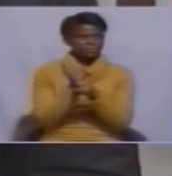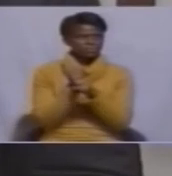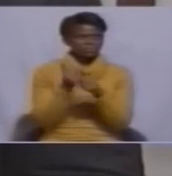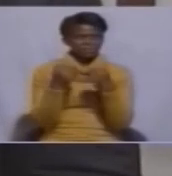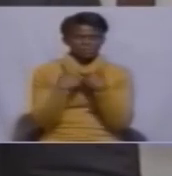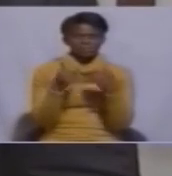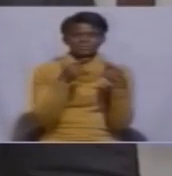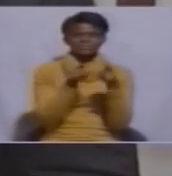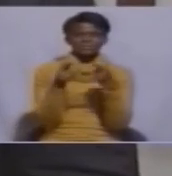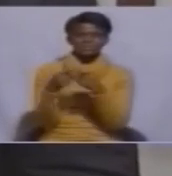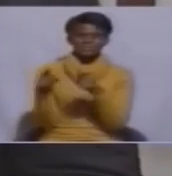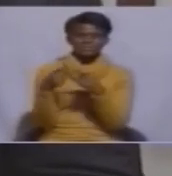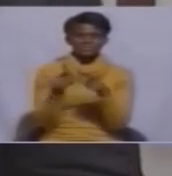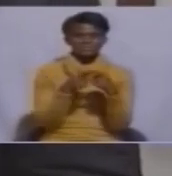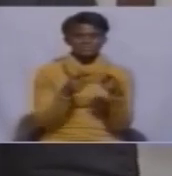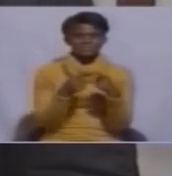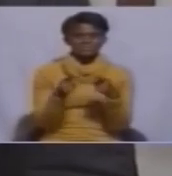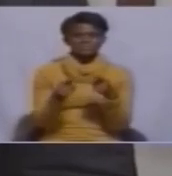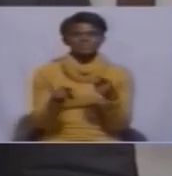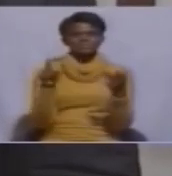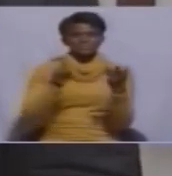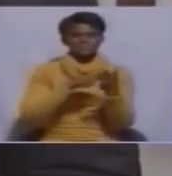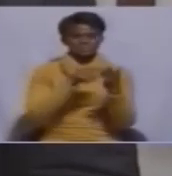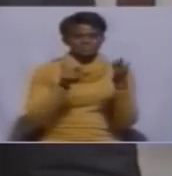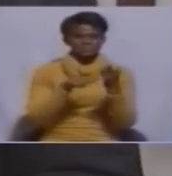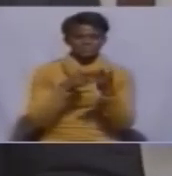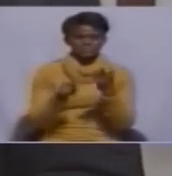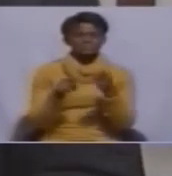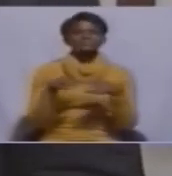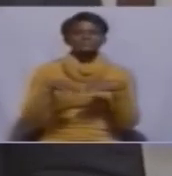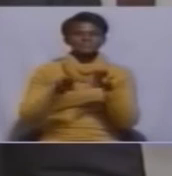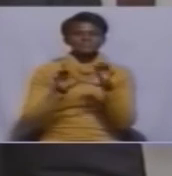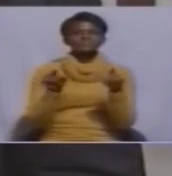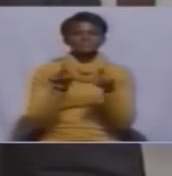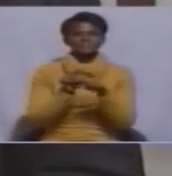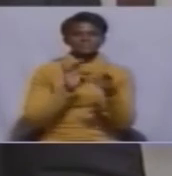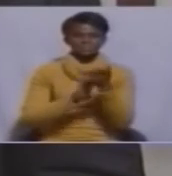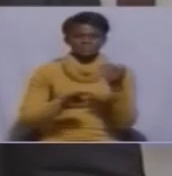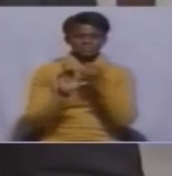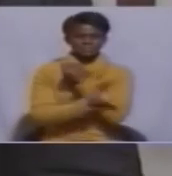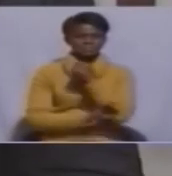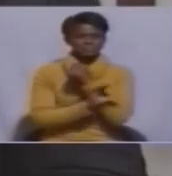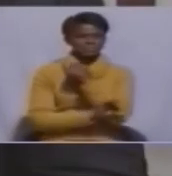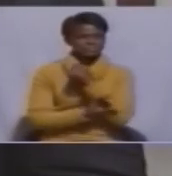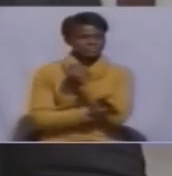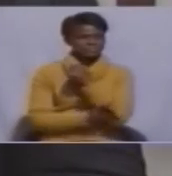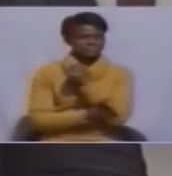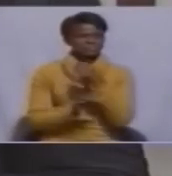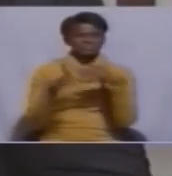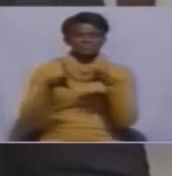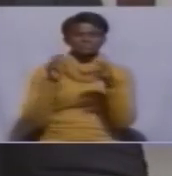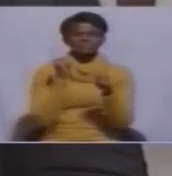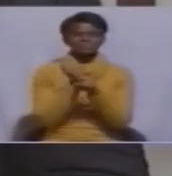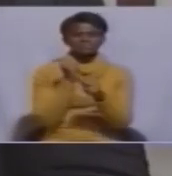several amendments. They amend the Fifth Amendment. It goes on and on. So I believe that as a country also, we'll continue perfecting